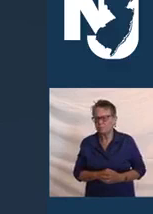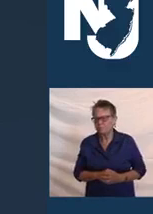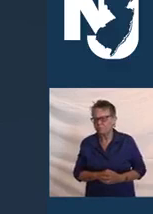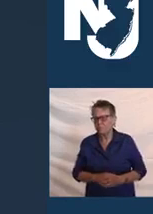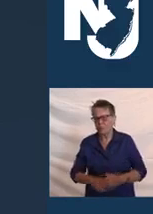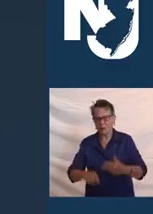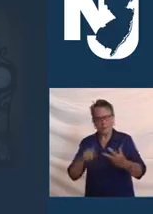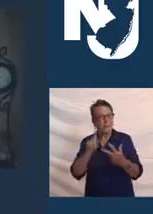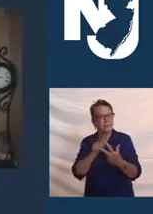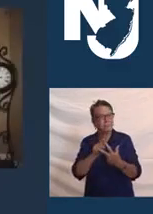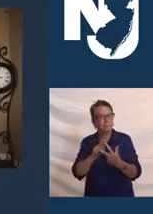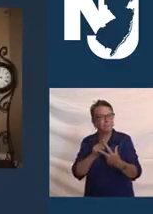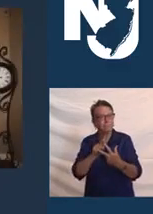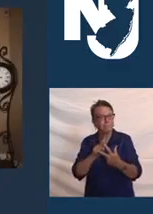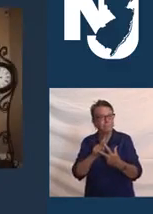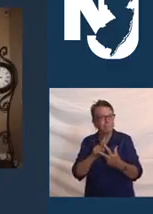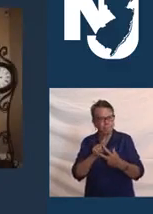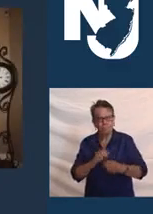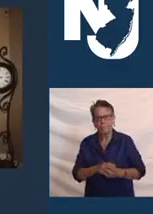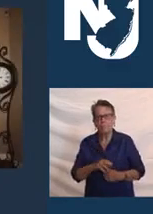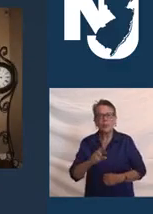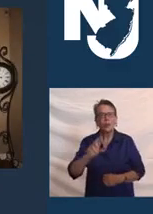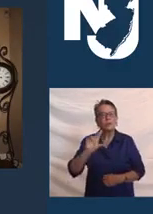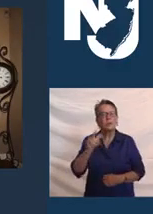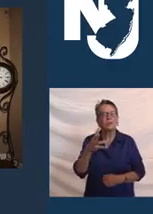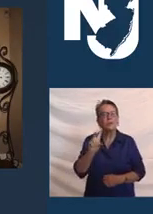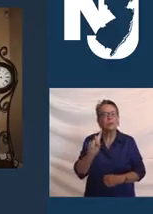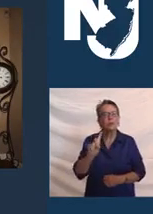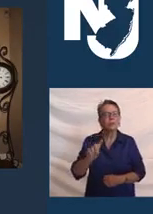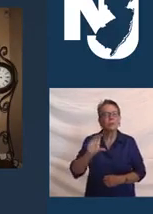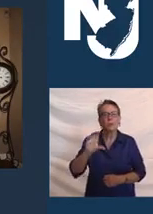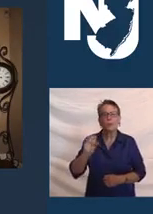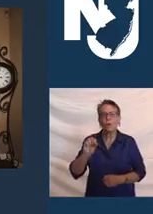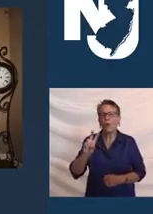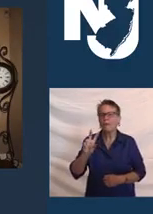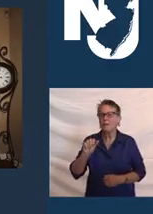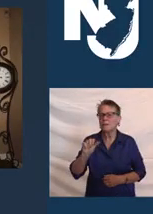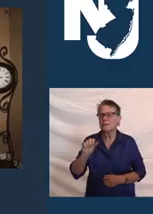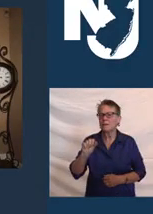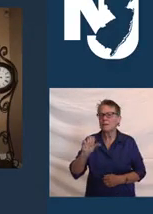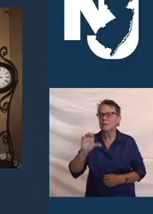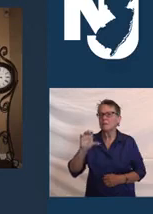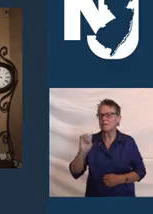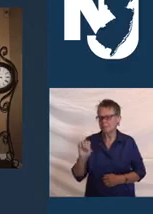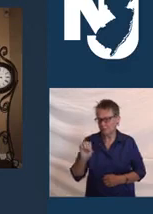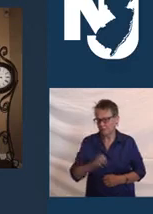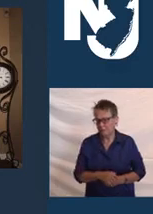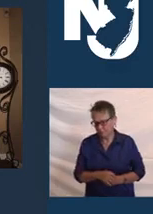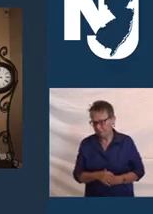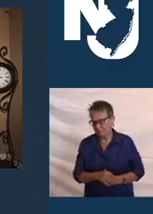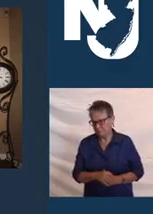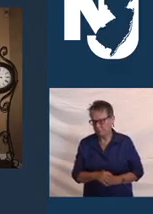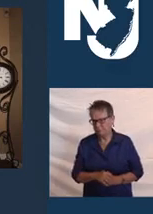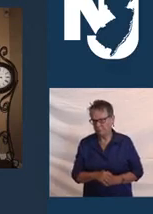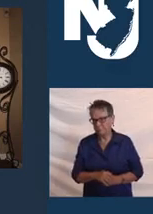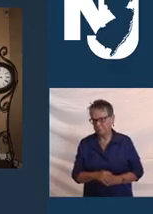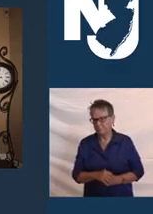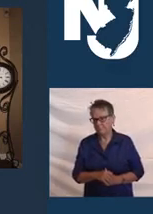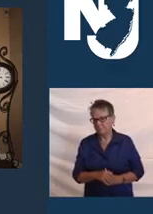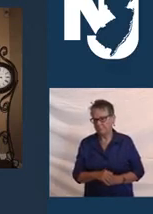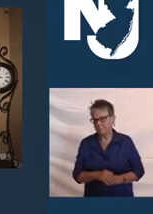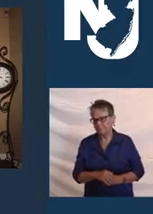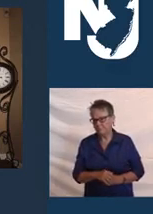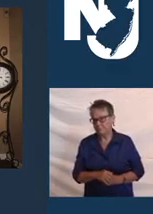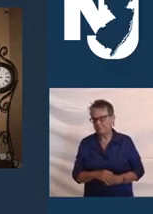Next, we'll move just a couple of towns over to Millstone Township, which was home to Richard Corvasce. And Richard was